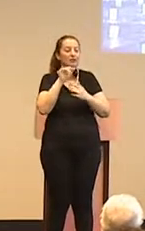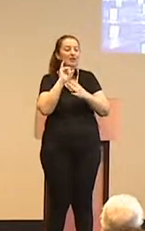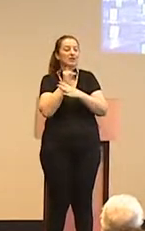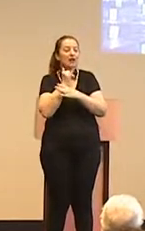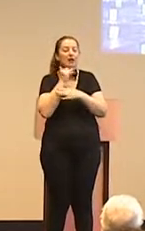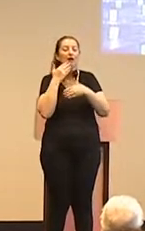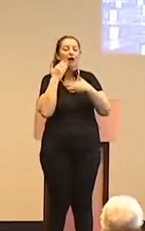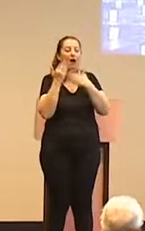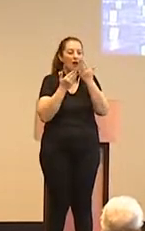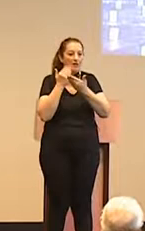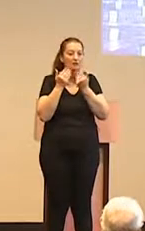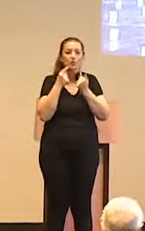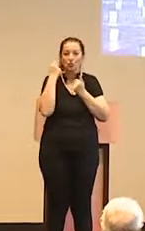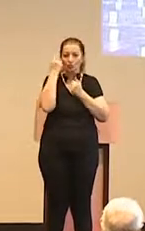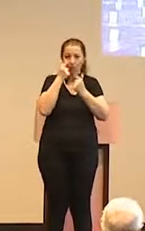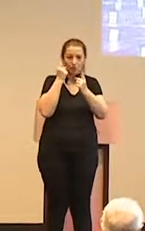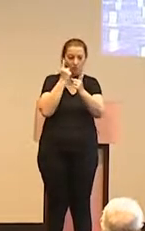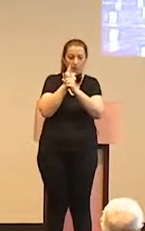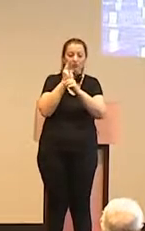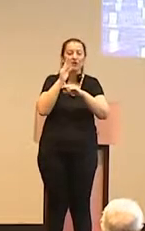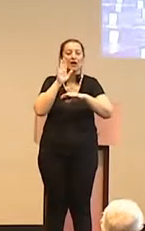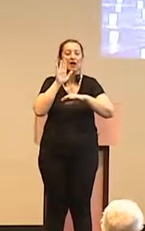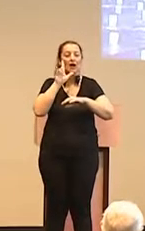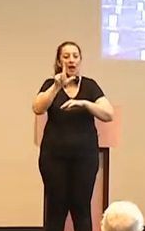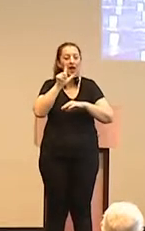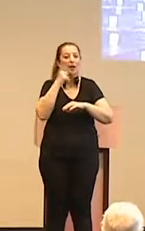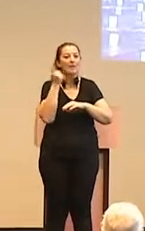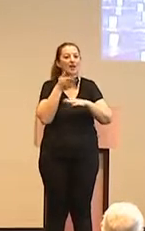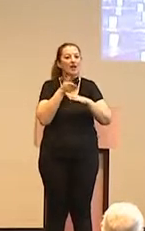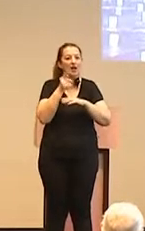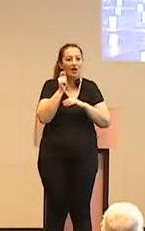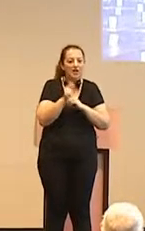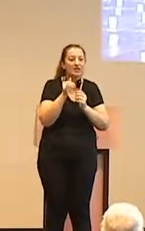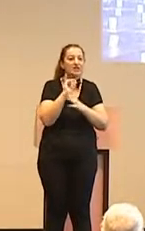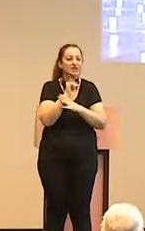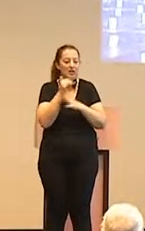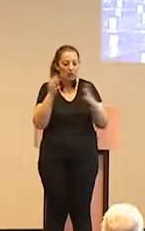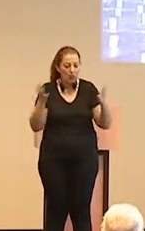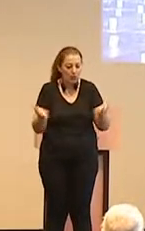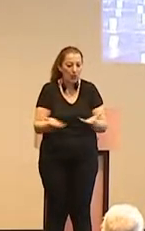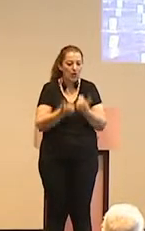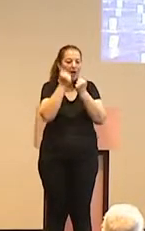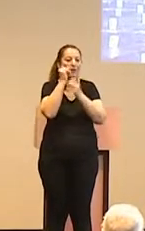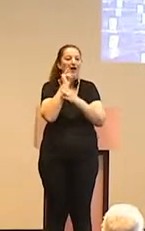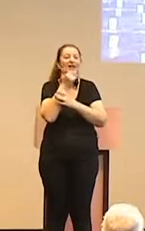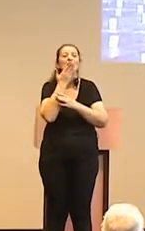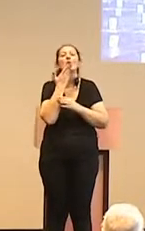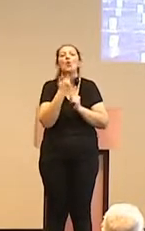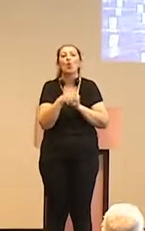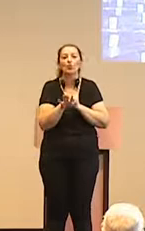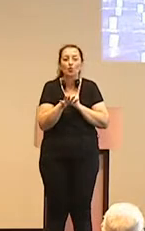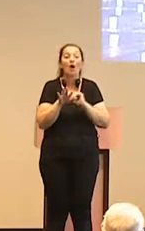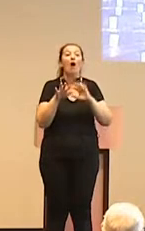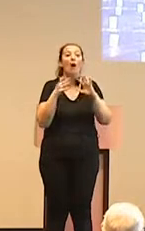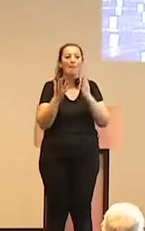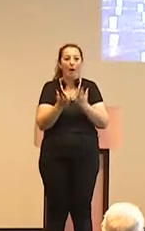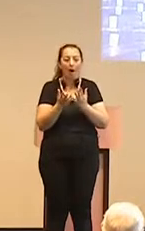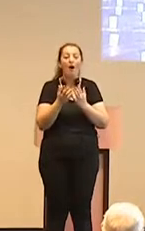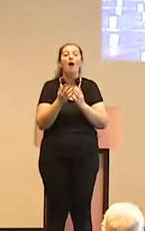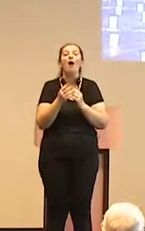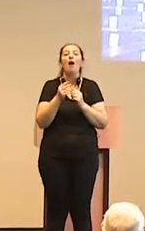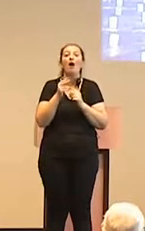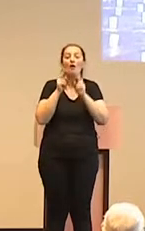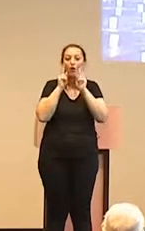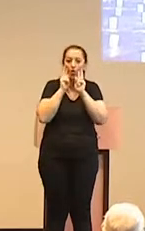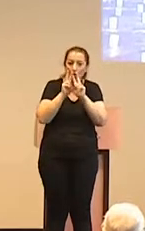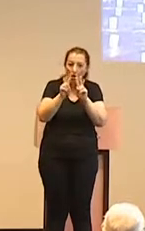and when we talk about art that is trying to address these political issues we need to face the fact that art doesn't